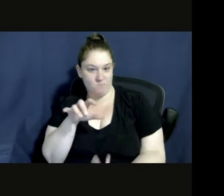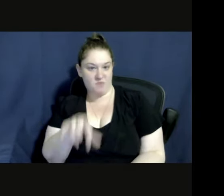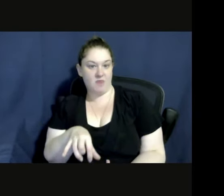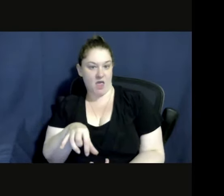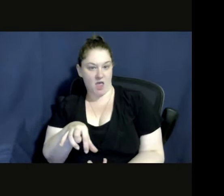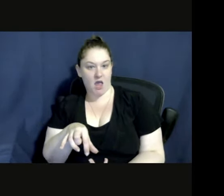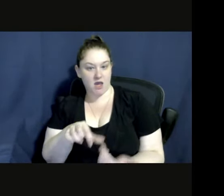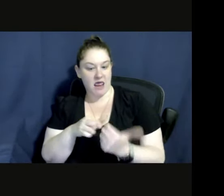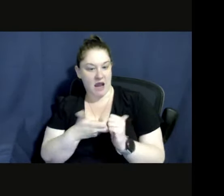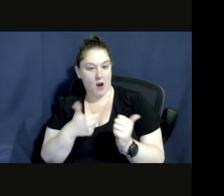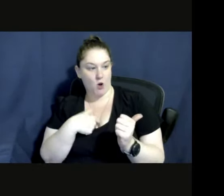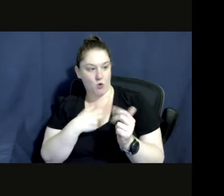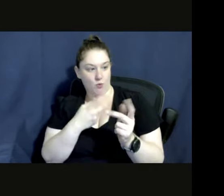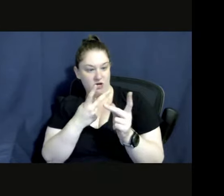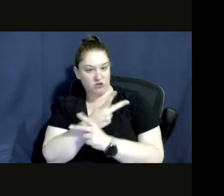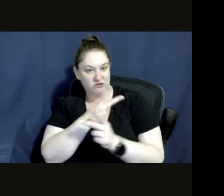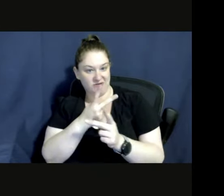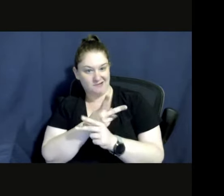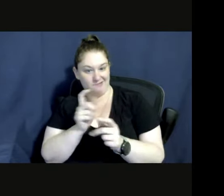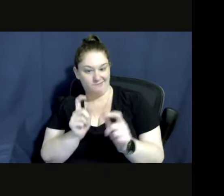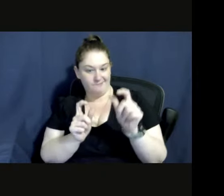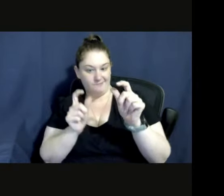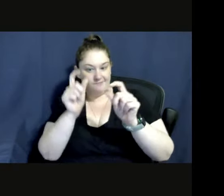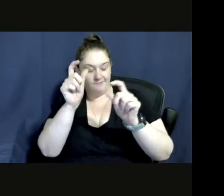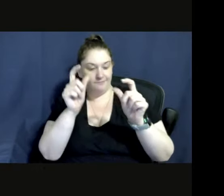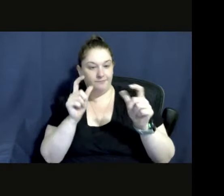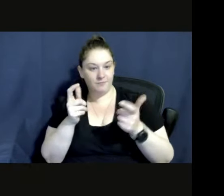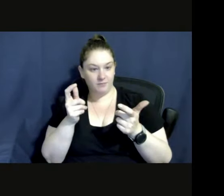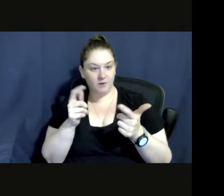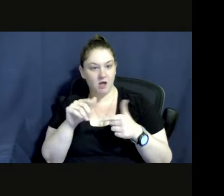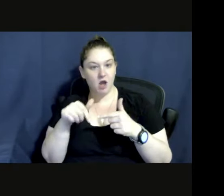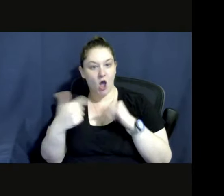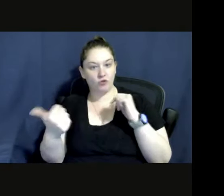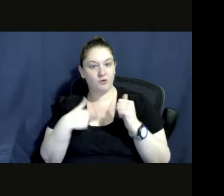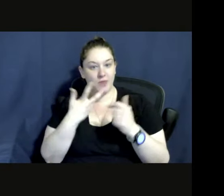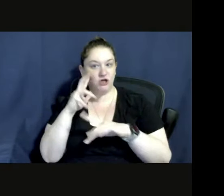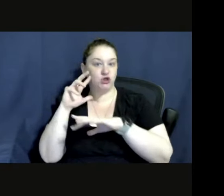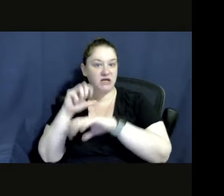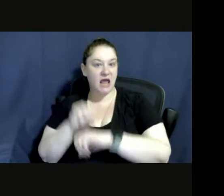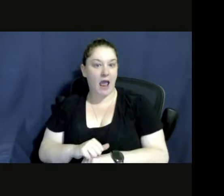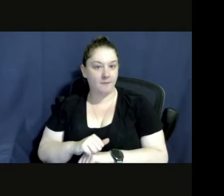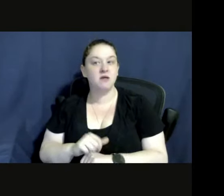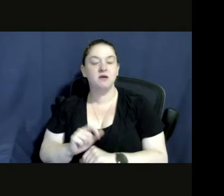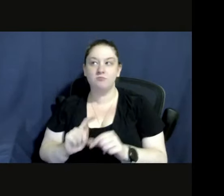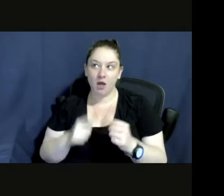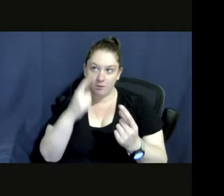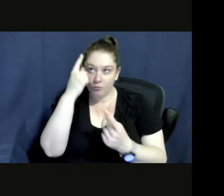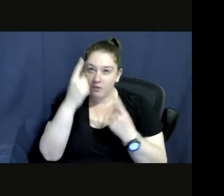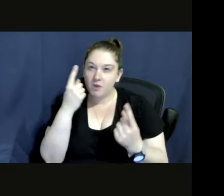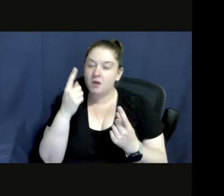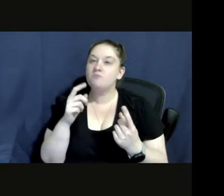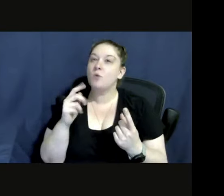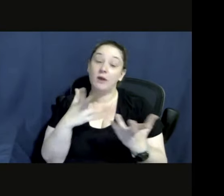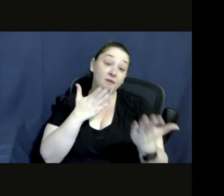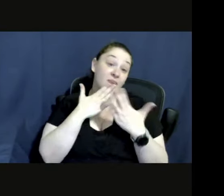portion of it, but happened. Mm-hmm. Thinking about it. Okay. But thank you for bringing that